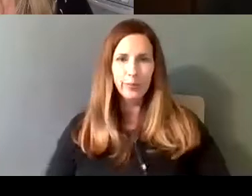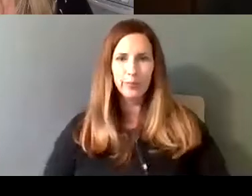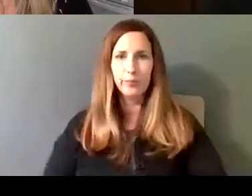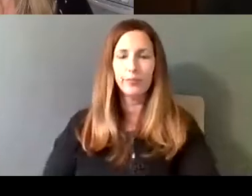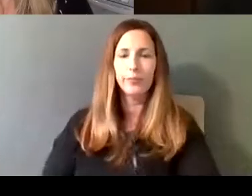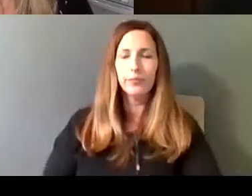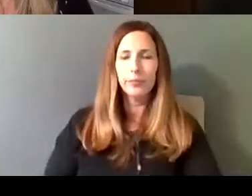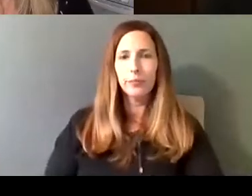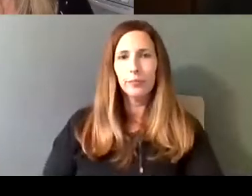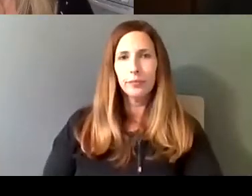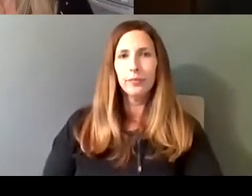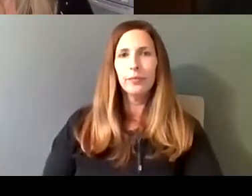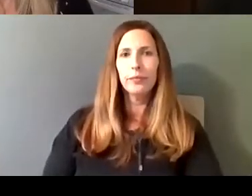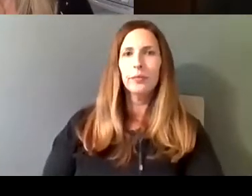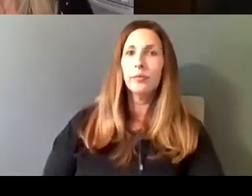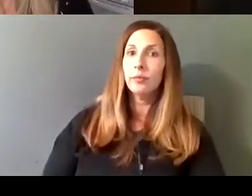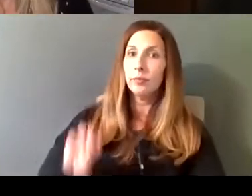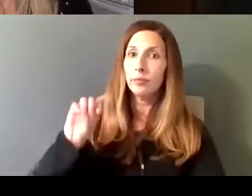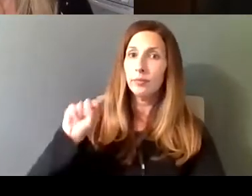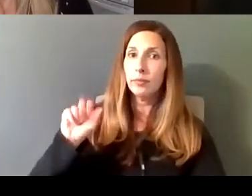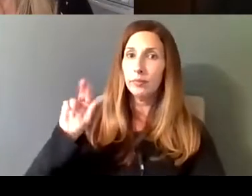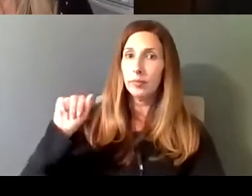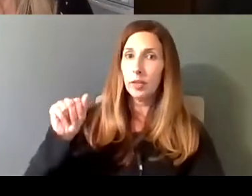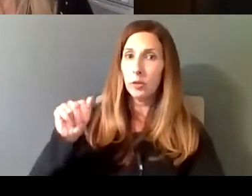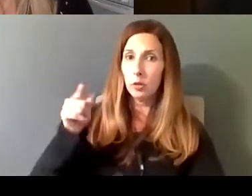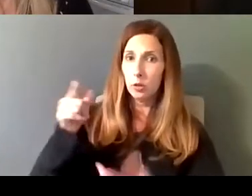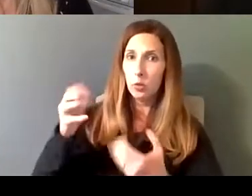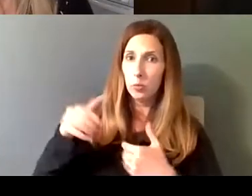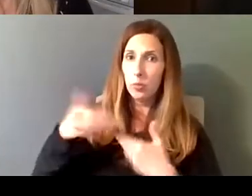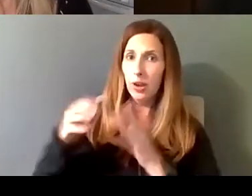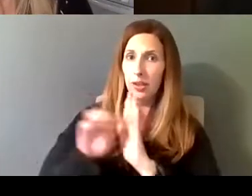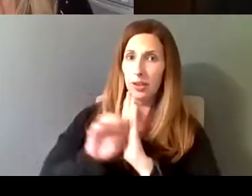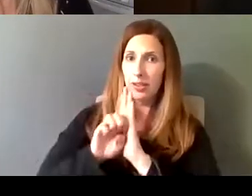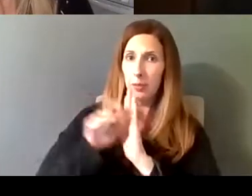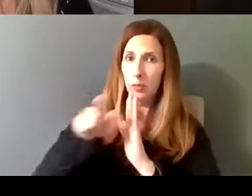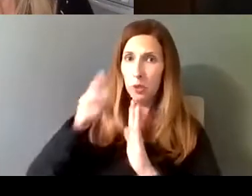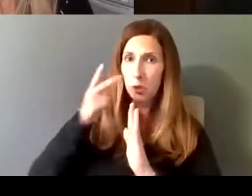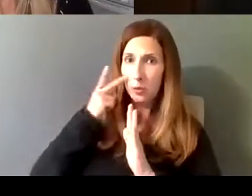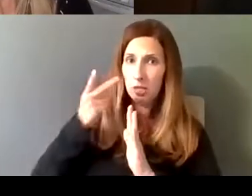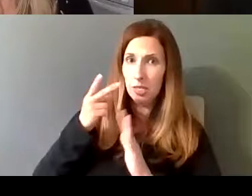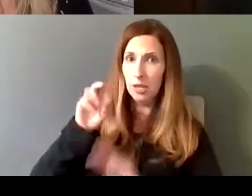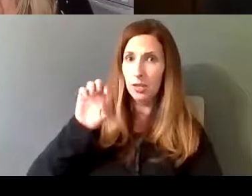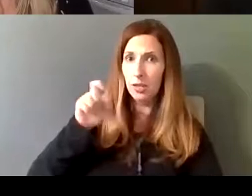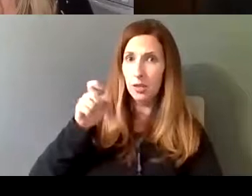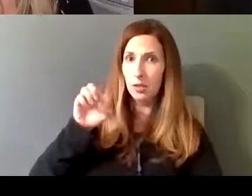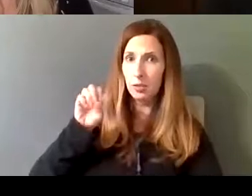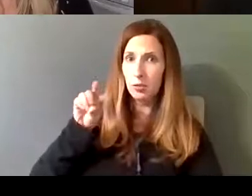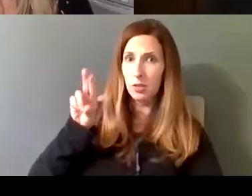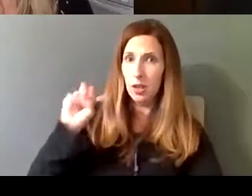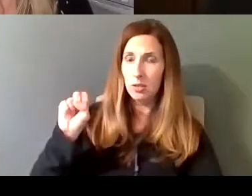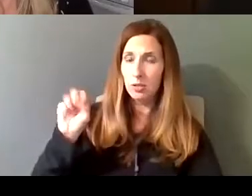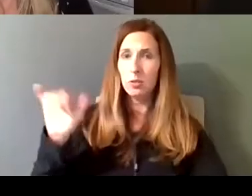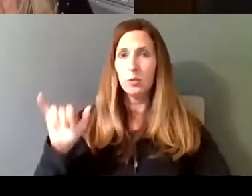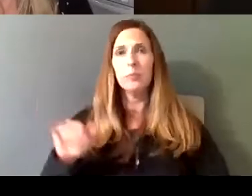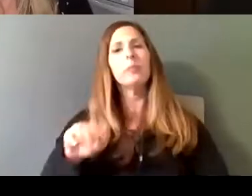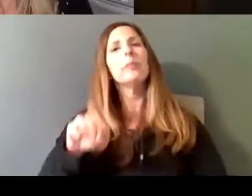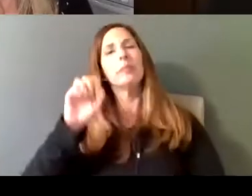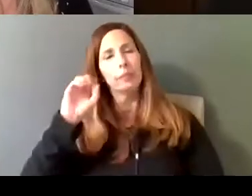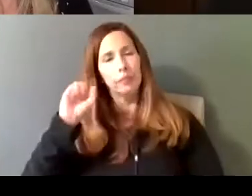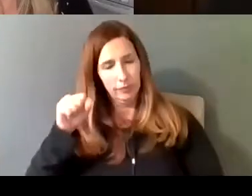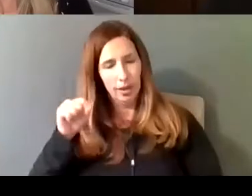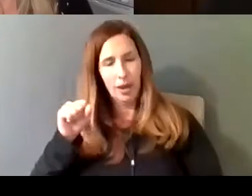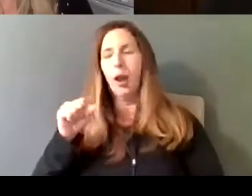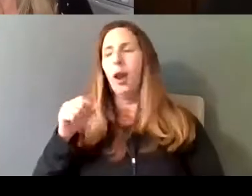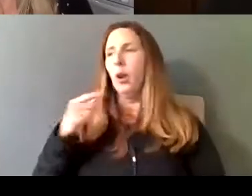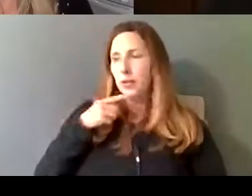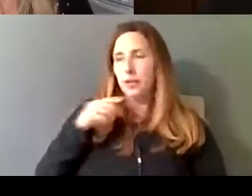Okay, and Sarah, would you like to provide some examples of what you see over at Exodus as well? Yeah, and I'll definitely echo Jackie and